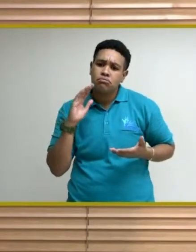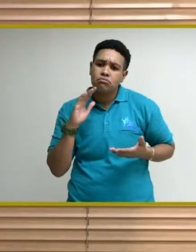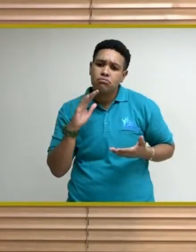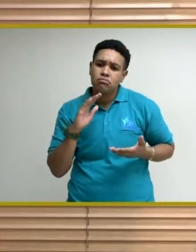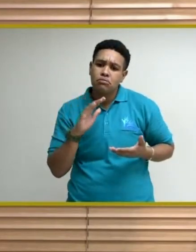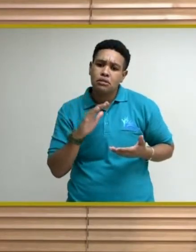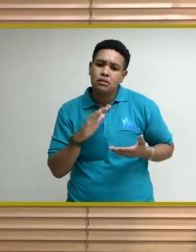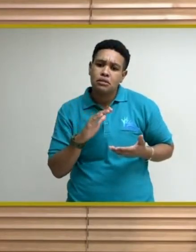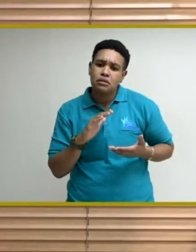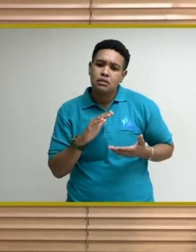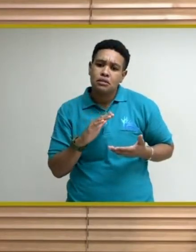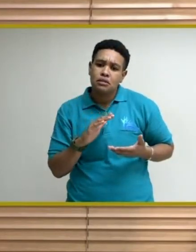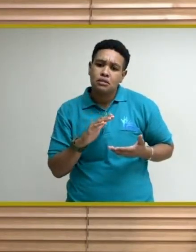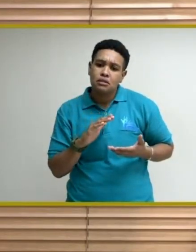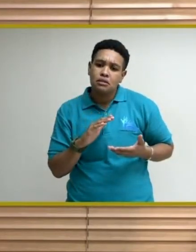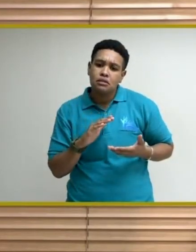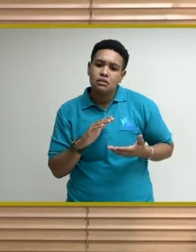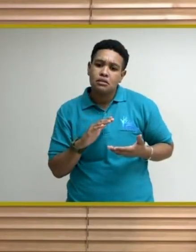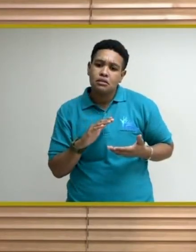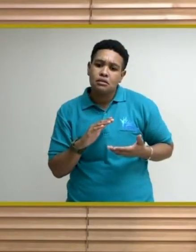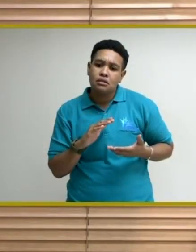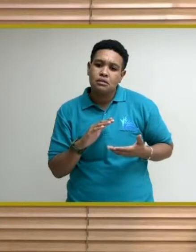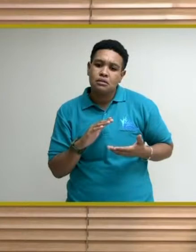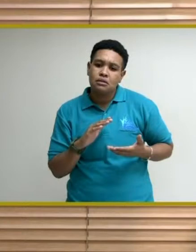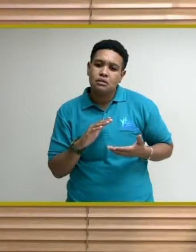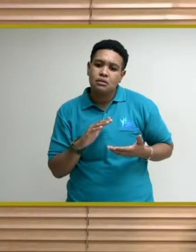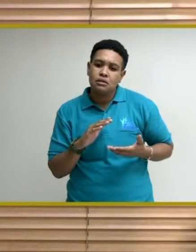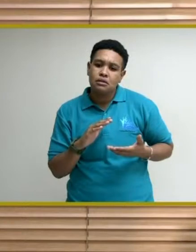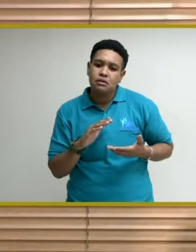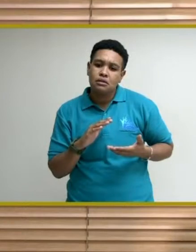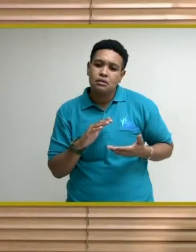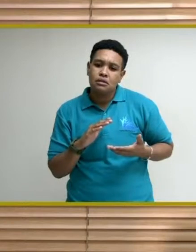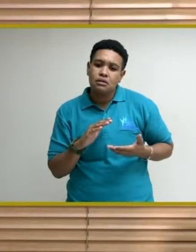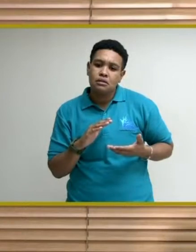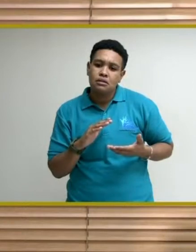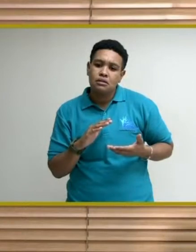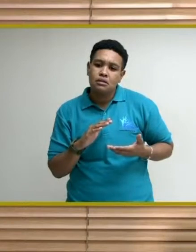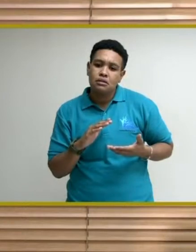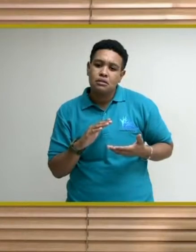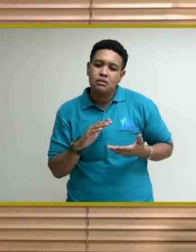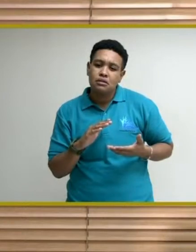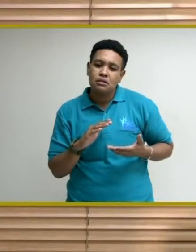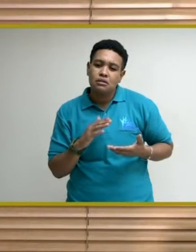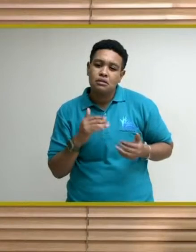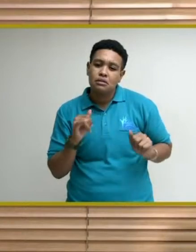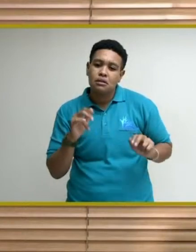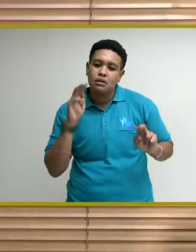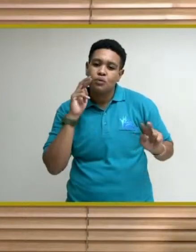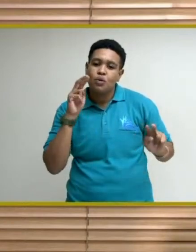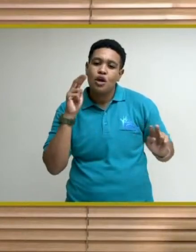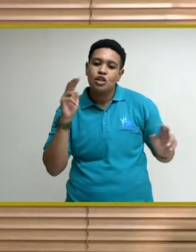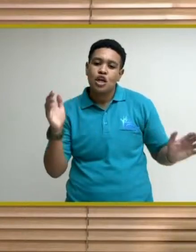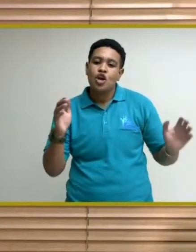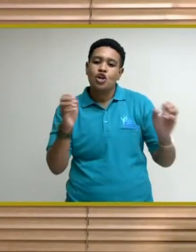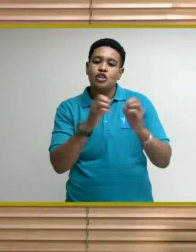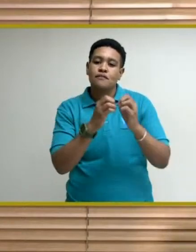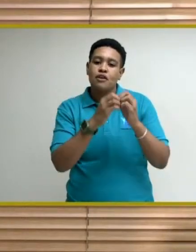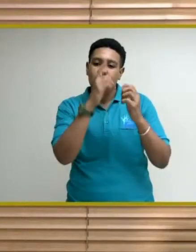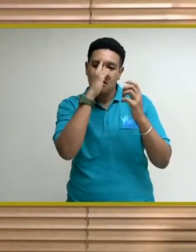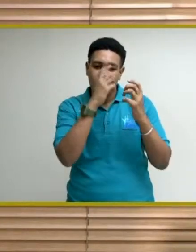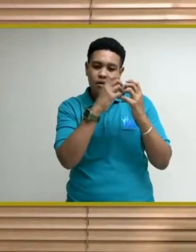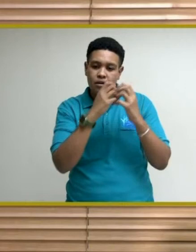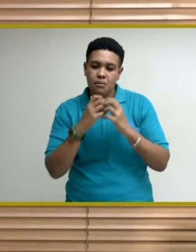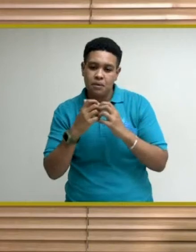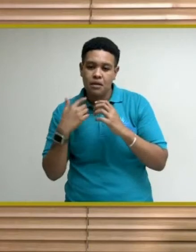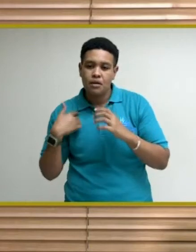still, or we should still watch and encourage further compliance. And we